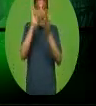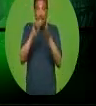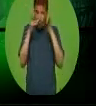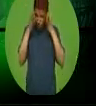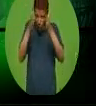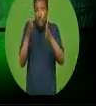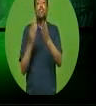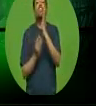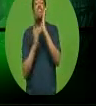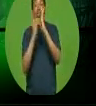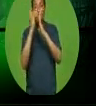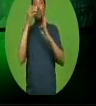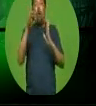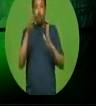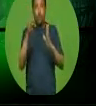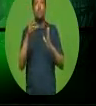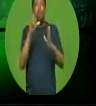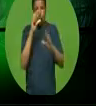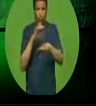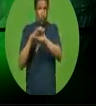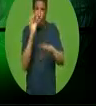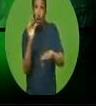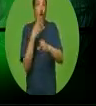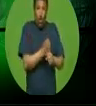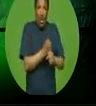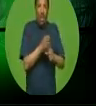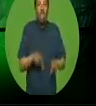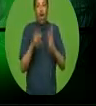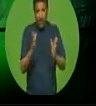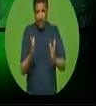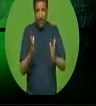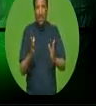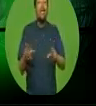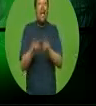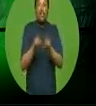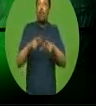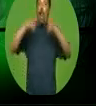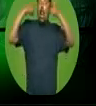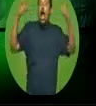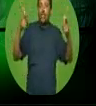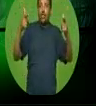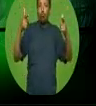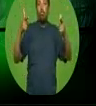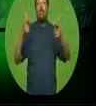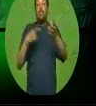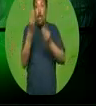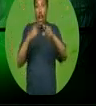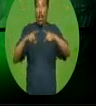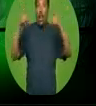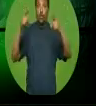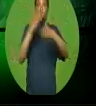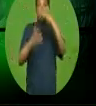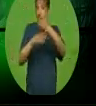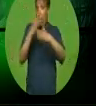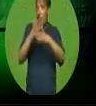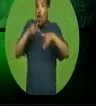that focuses on the development of smallholder farmers rather than large-scale commercial farms.